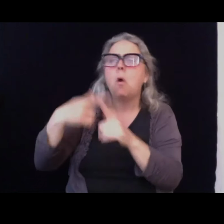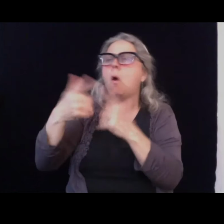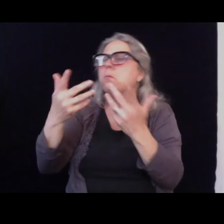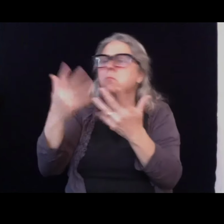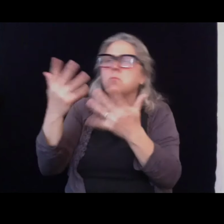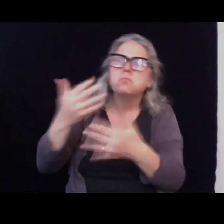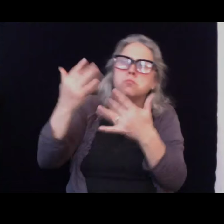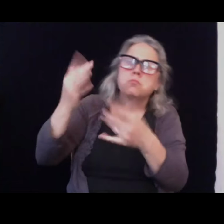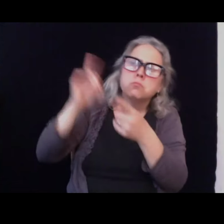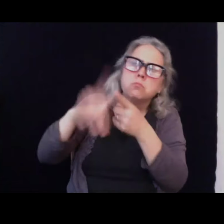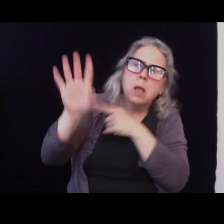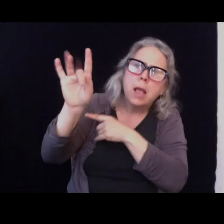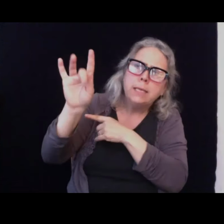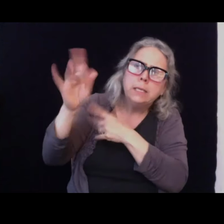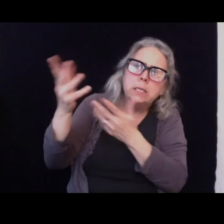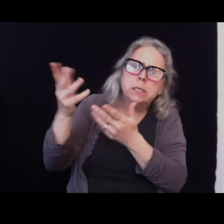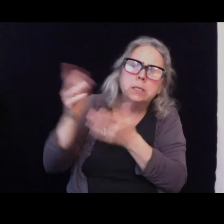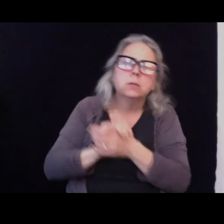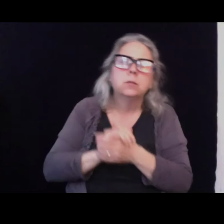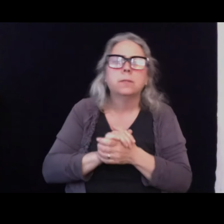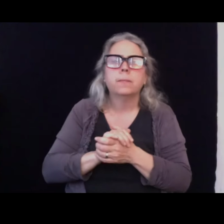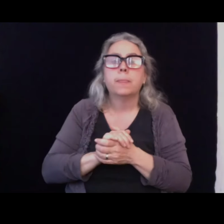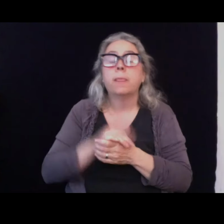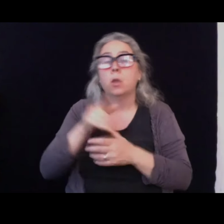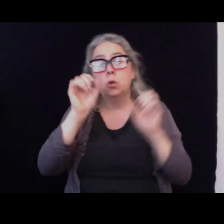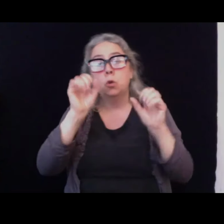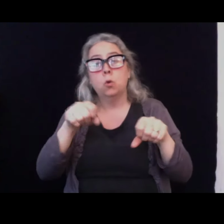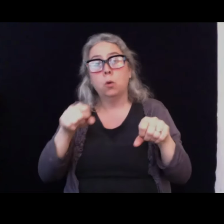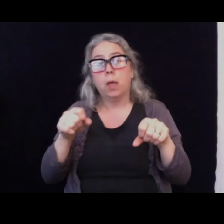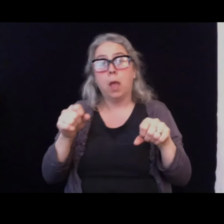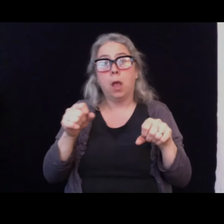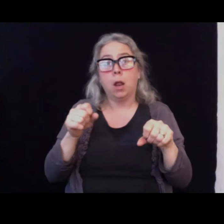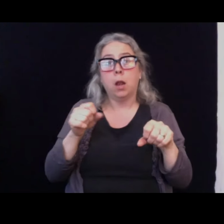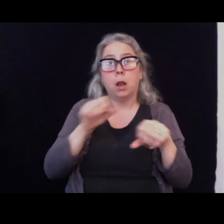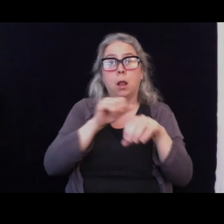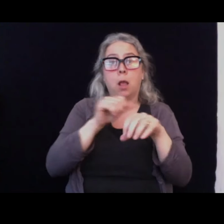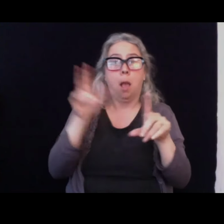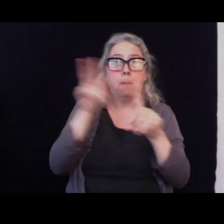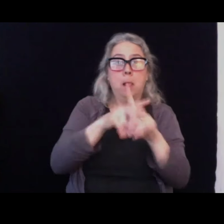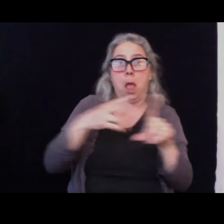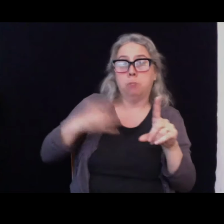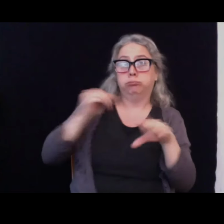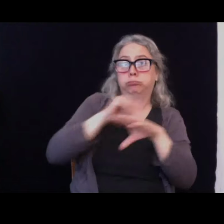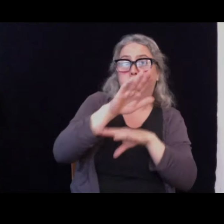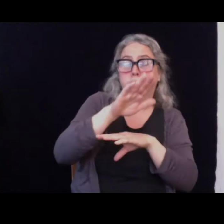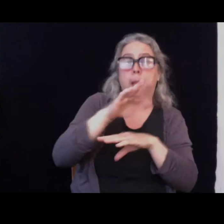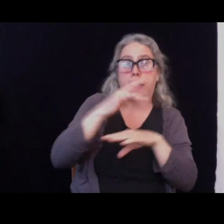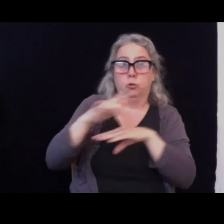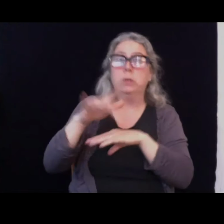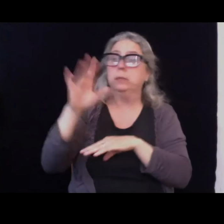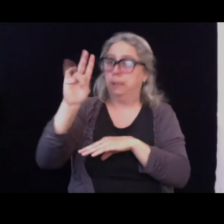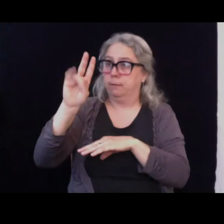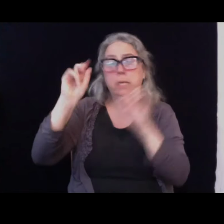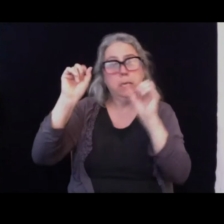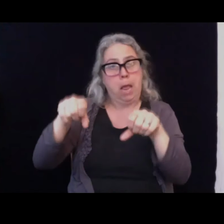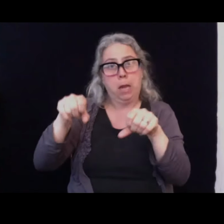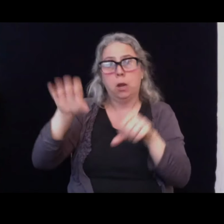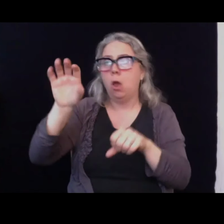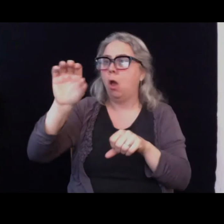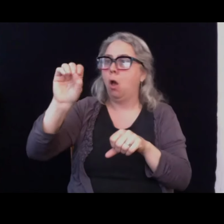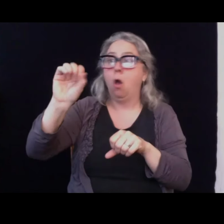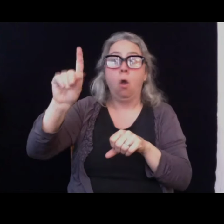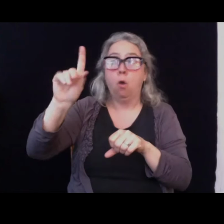wait until 18? So you can apply as early as 17. So OADS has been really great